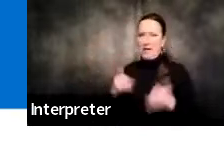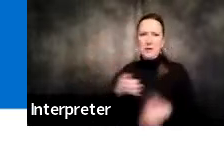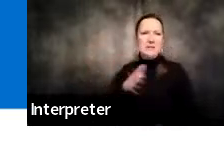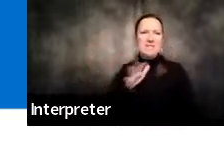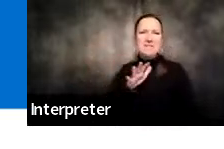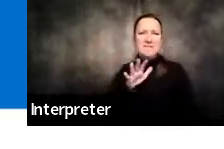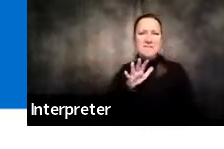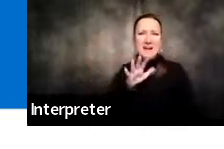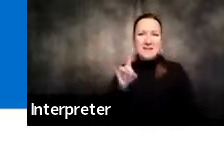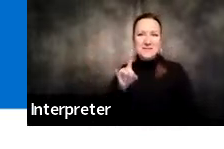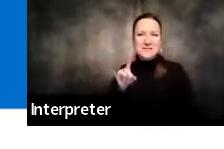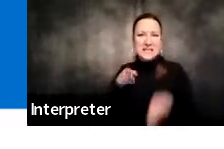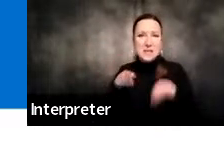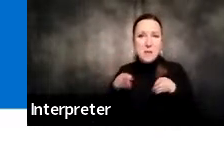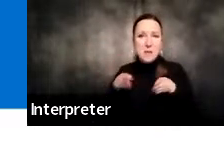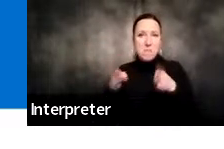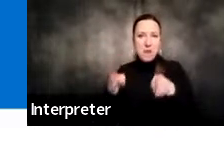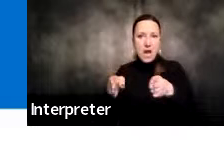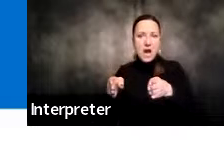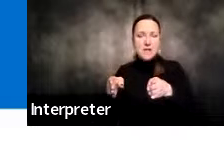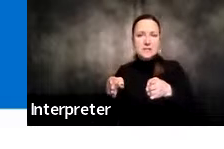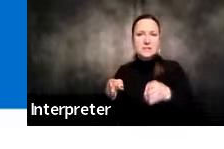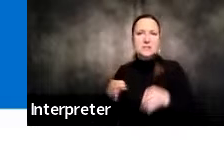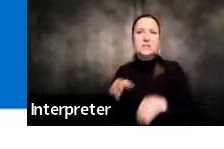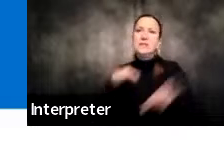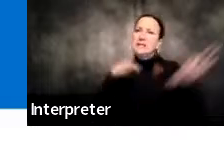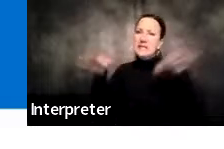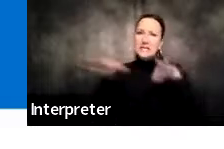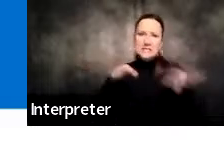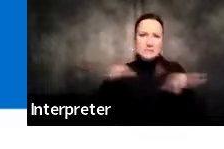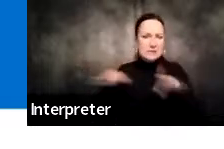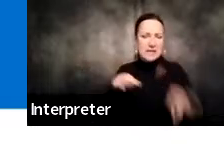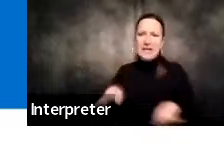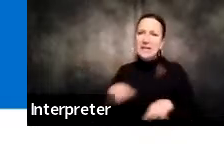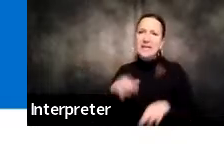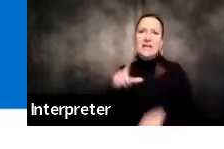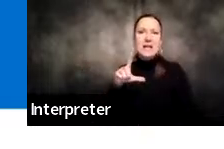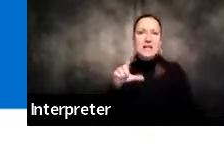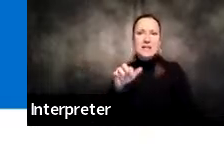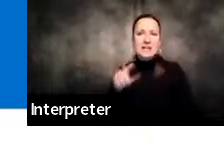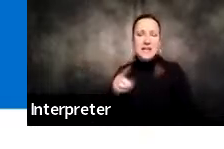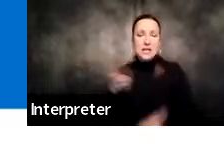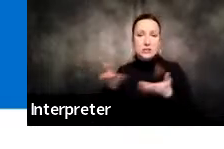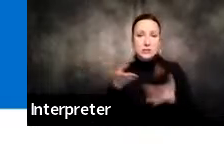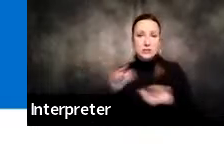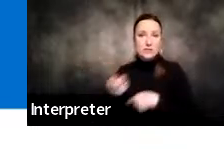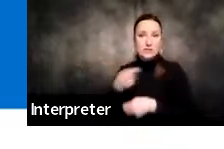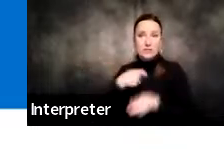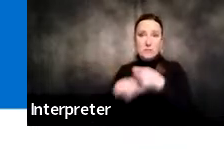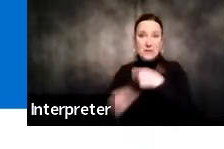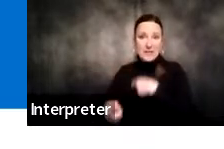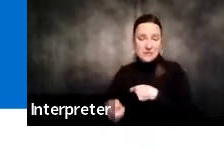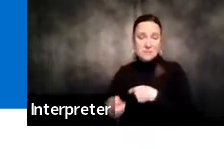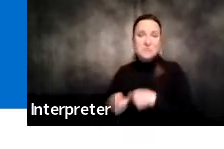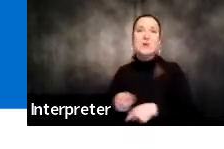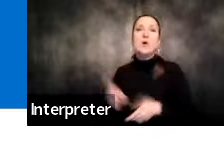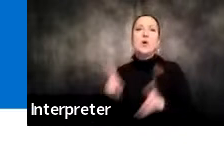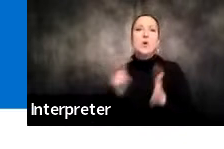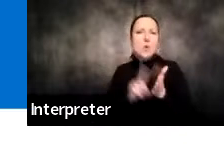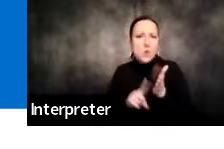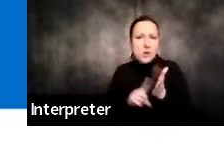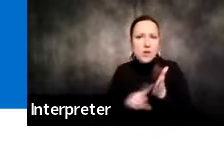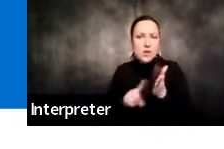5D talking about lead service line replacements. I know we have, we're working on the 1300 block